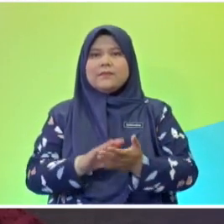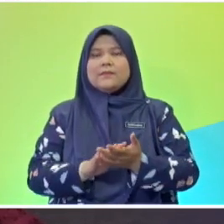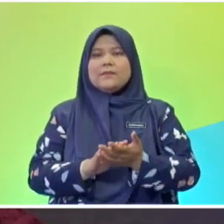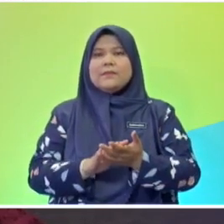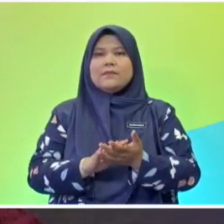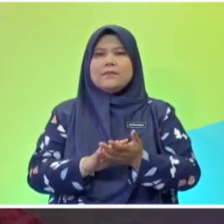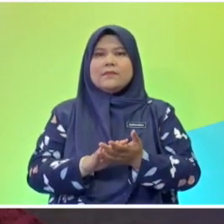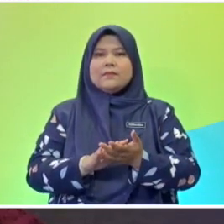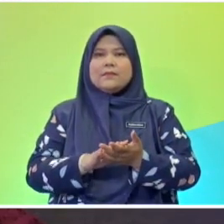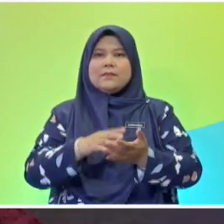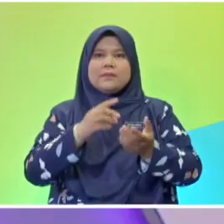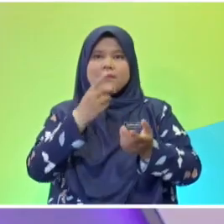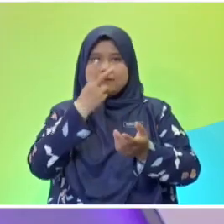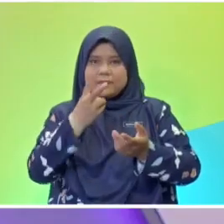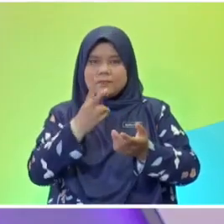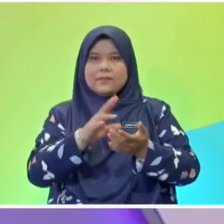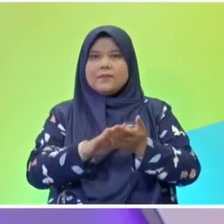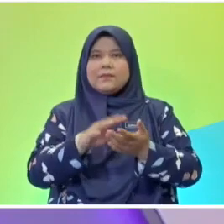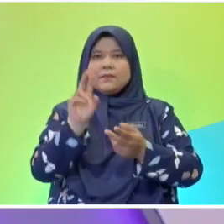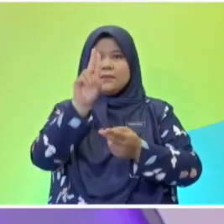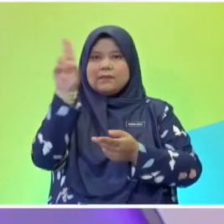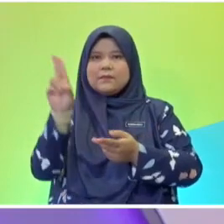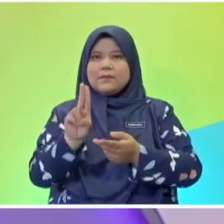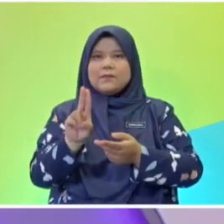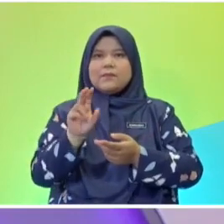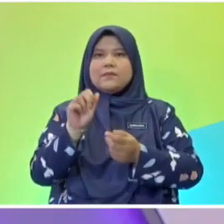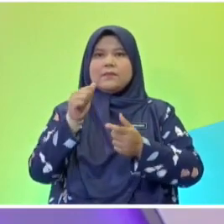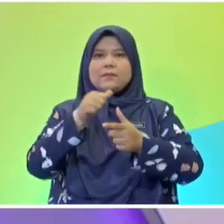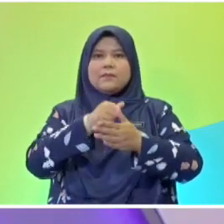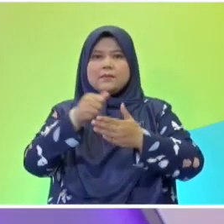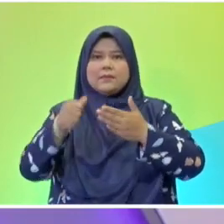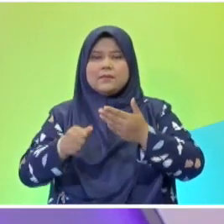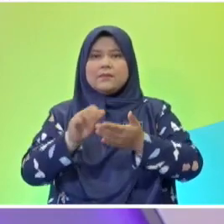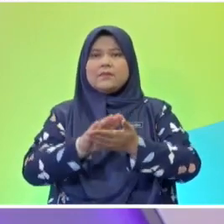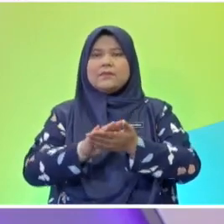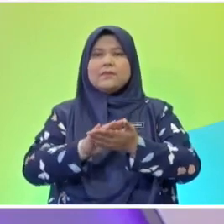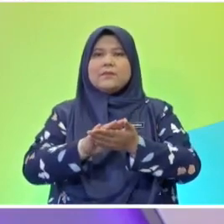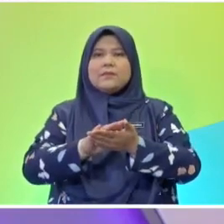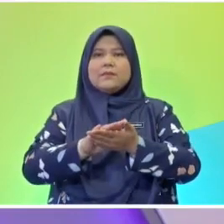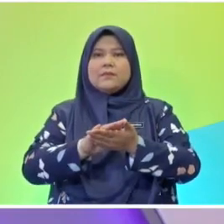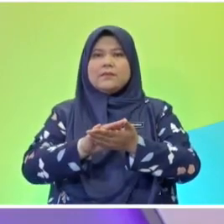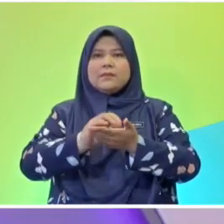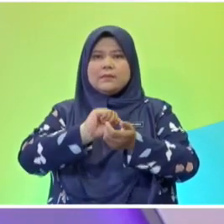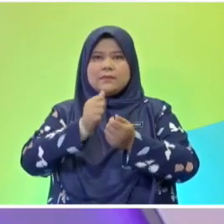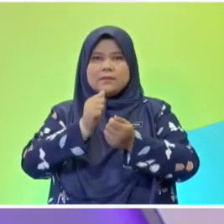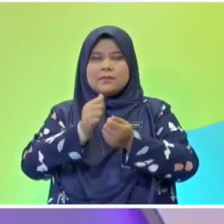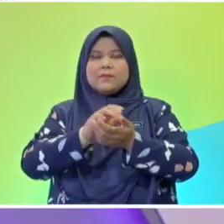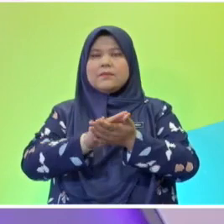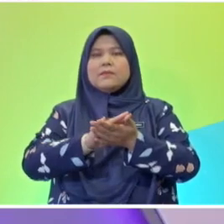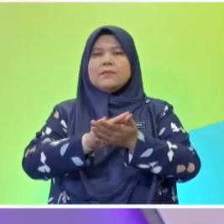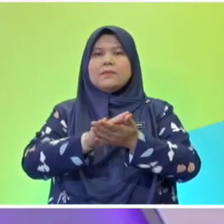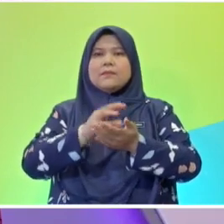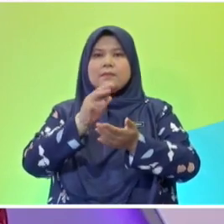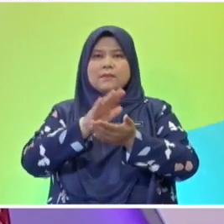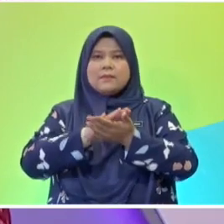we are going to look at Ujian Akhir Sesi Akademik Menengah Rendah English Language Format